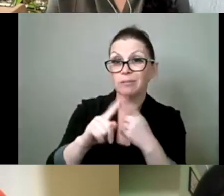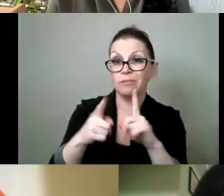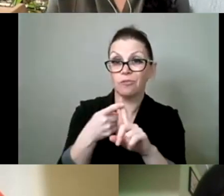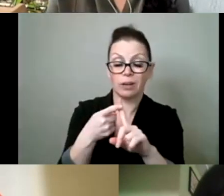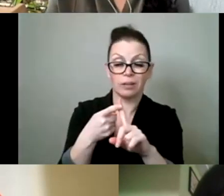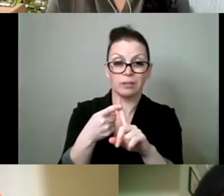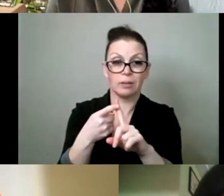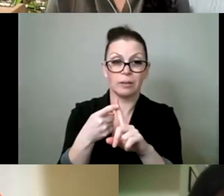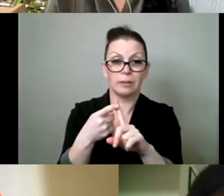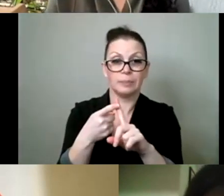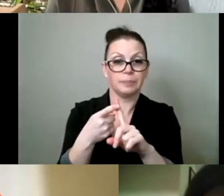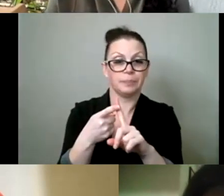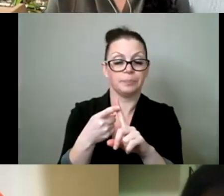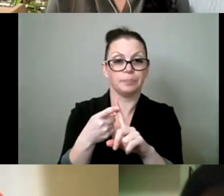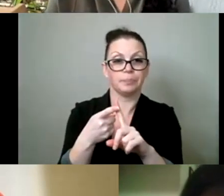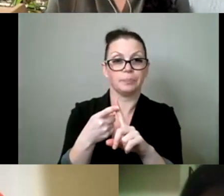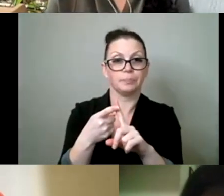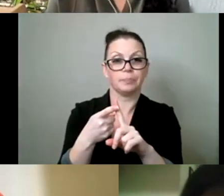that, you know,